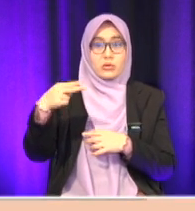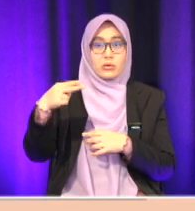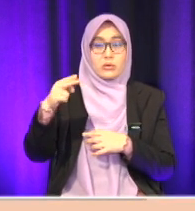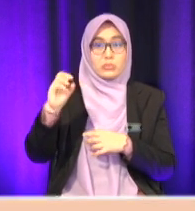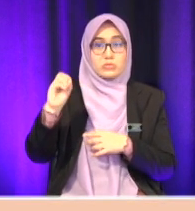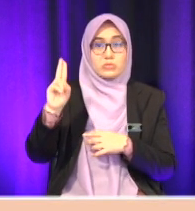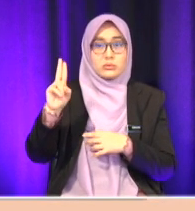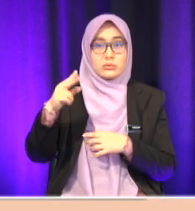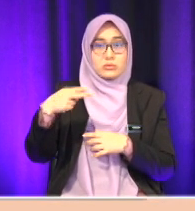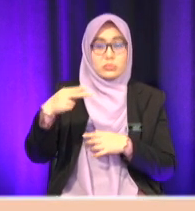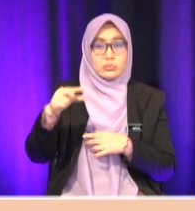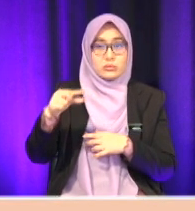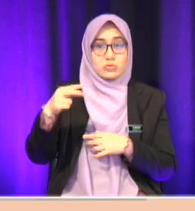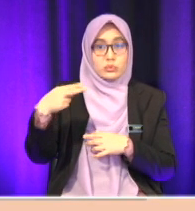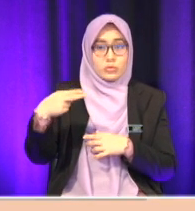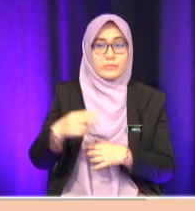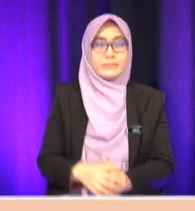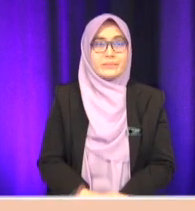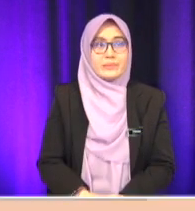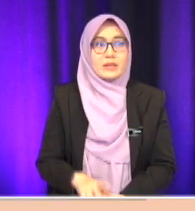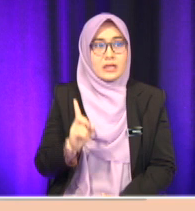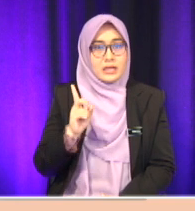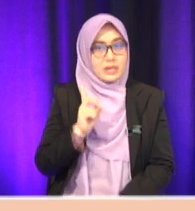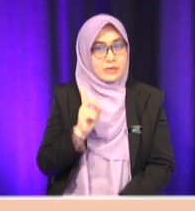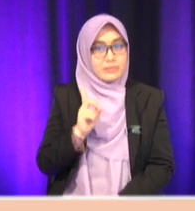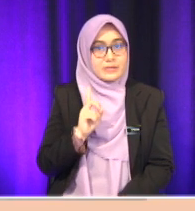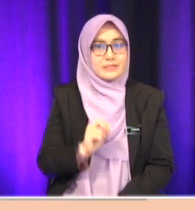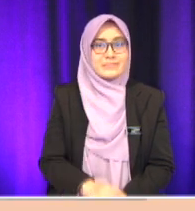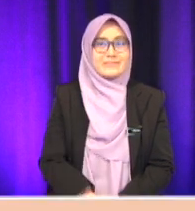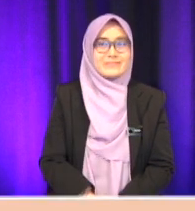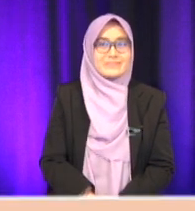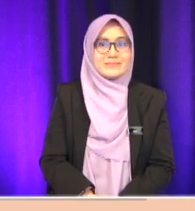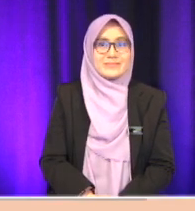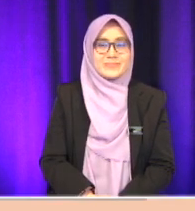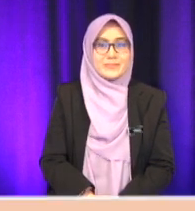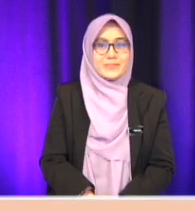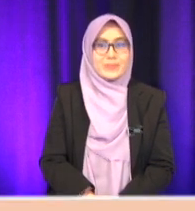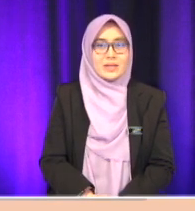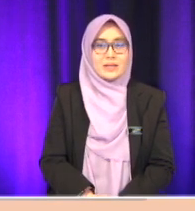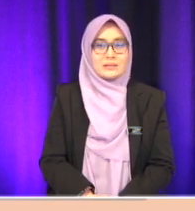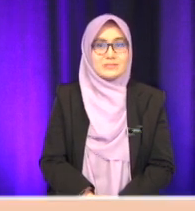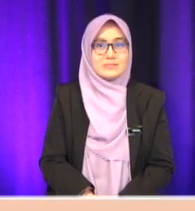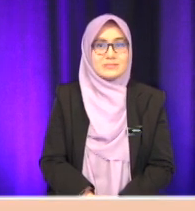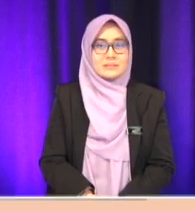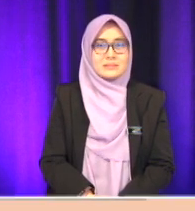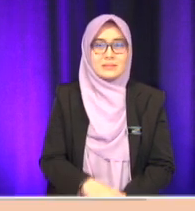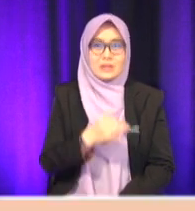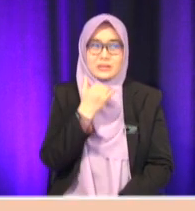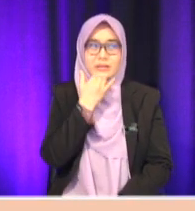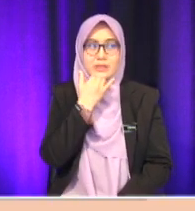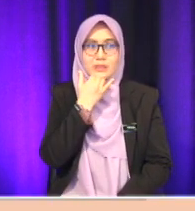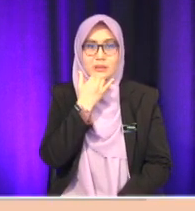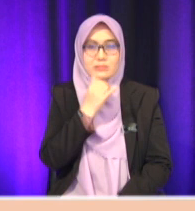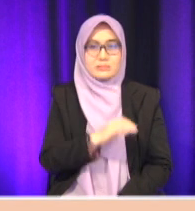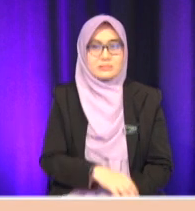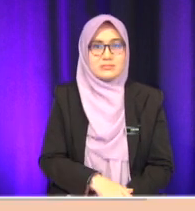sometimes mistaken to be a reptile. It sounds funny, right? Yes. Okay. Or despite it is sometimes mistaken to be